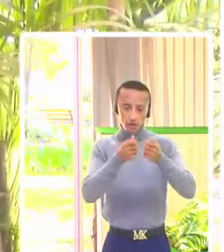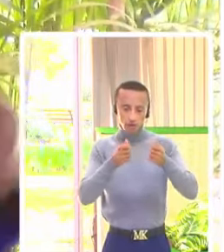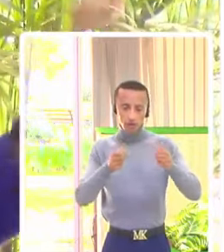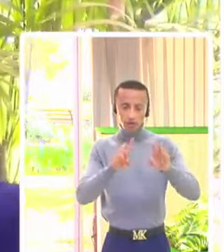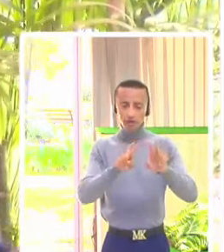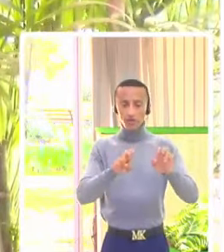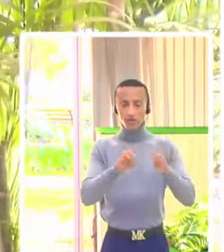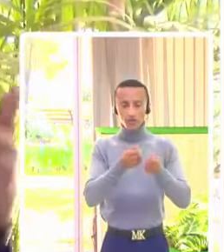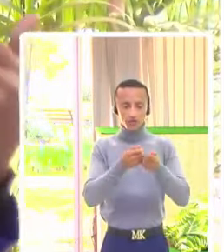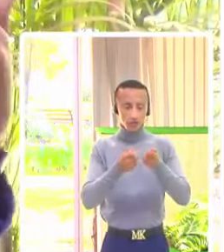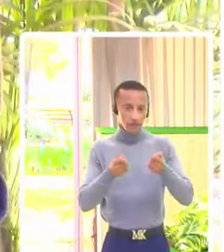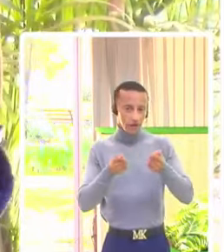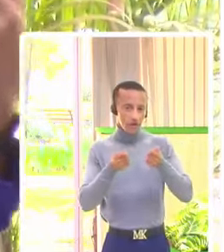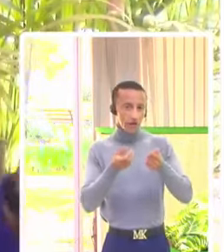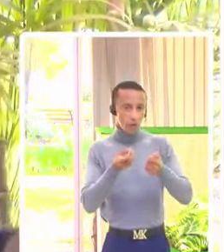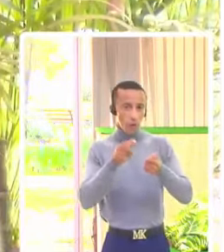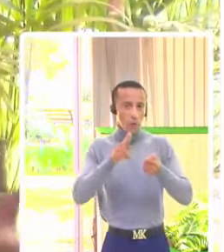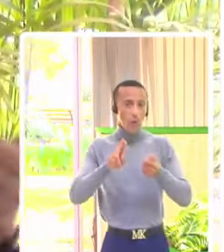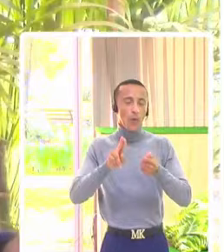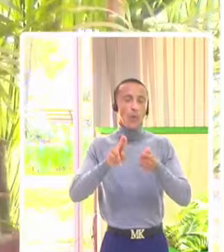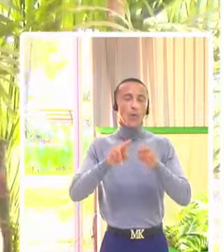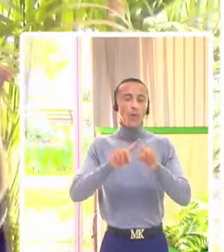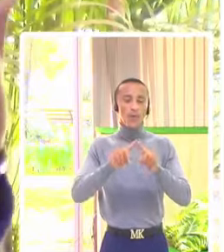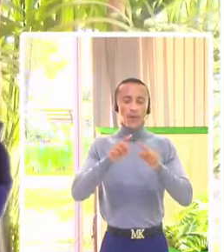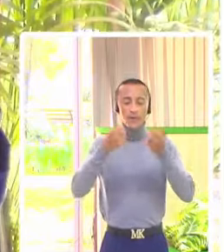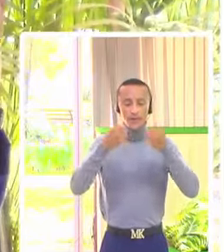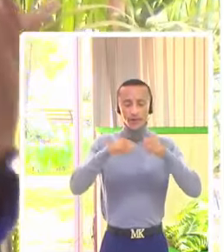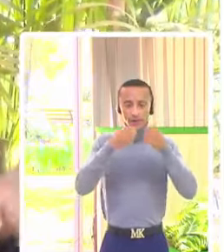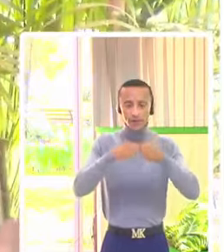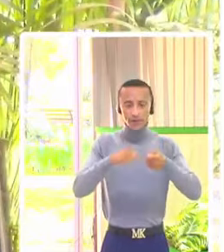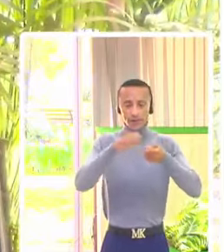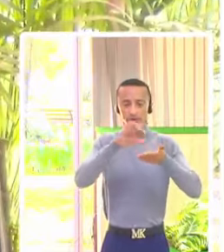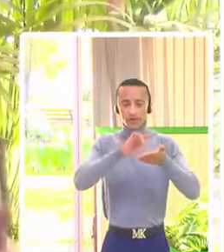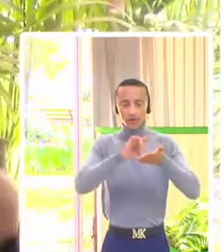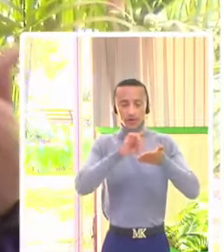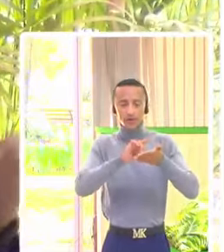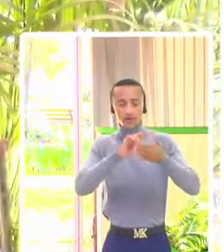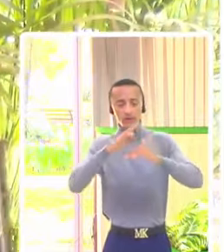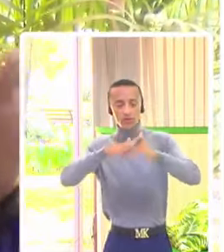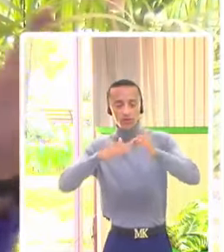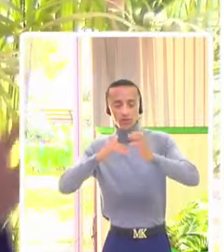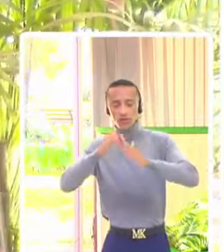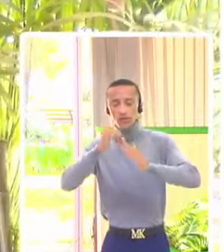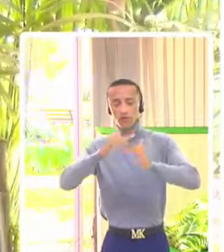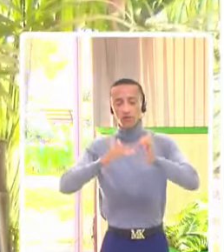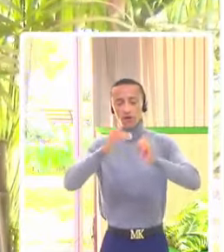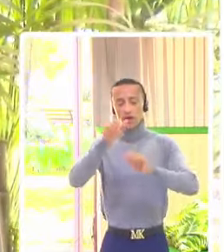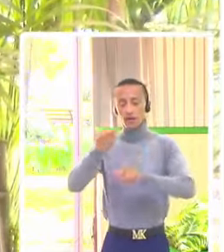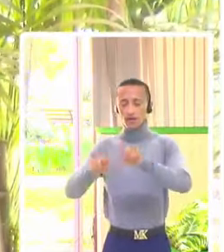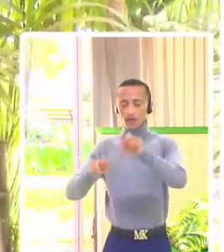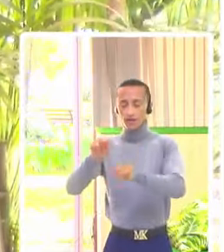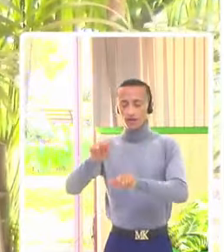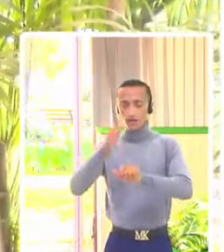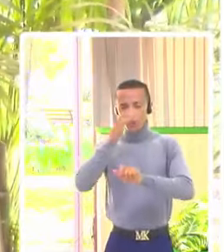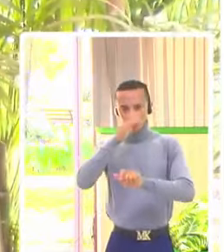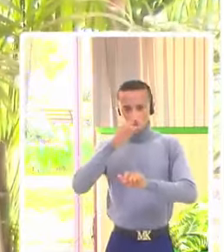the urge, the skills, people, technology available, and so on.